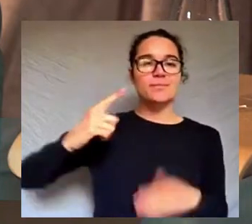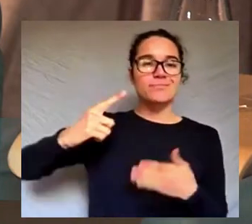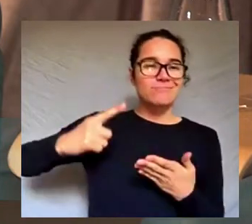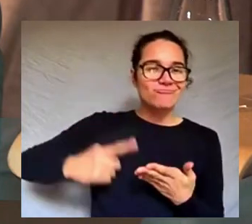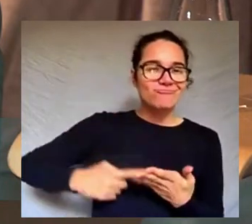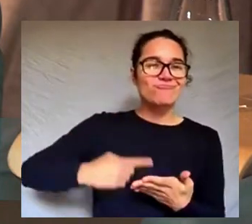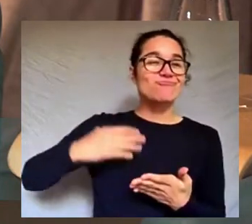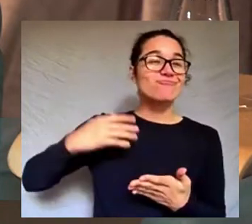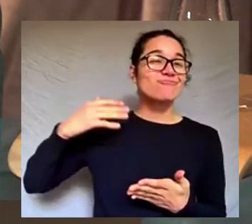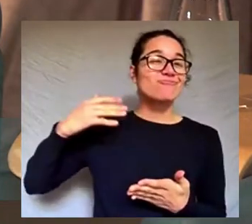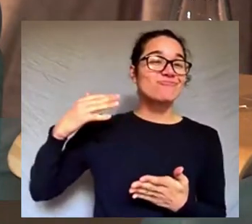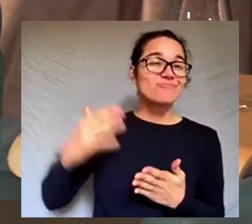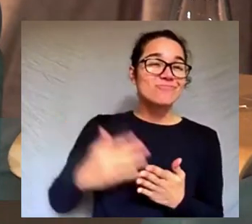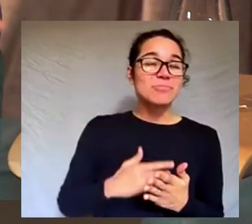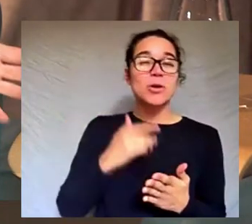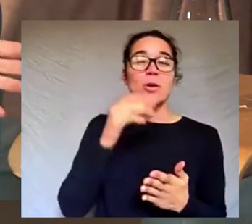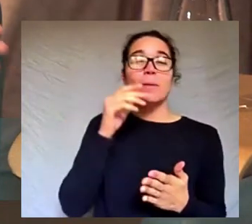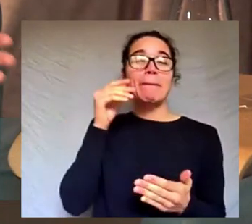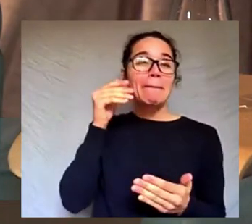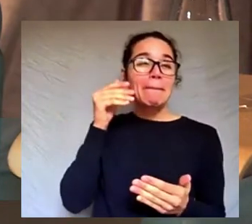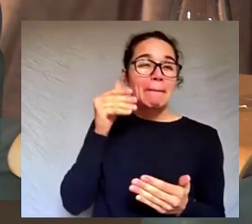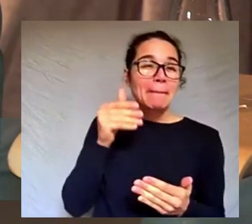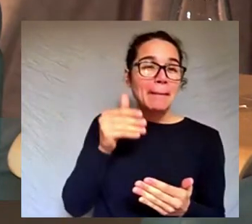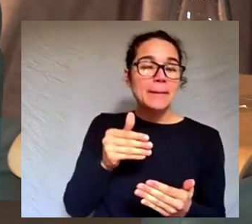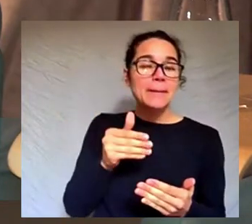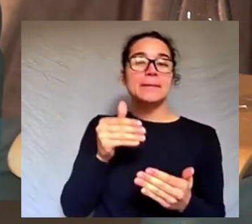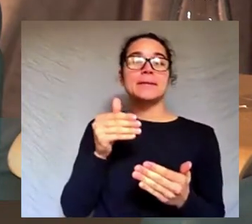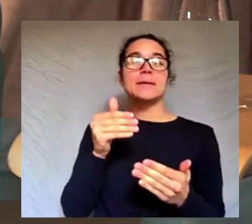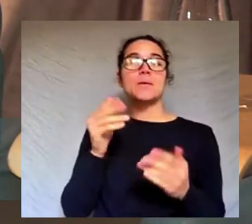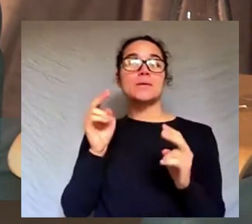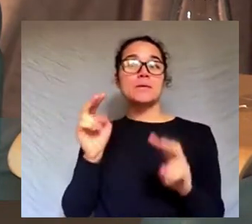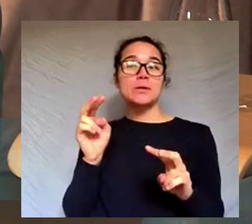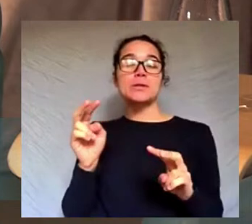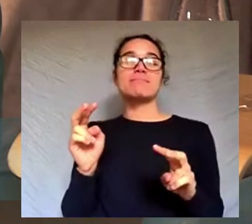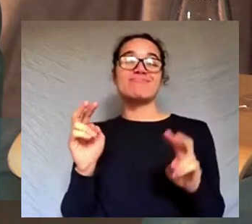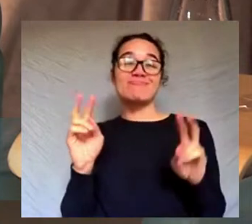come close to something that could be viewed as hurtful.